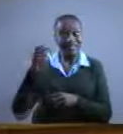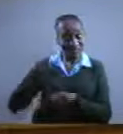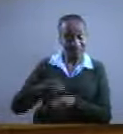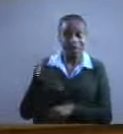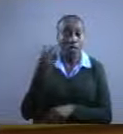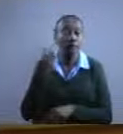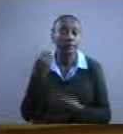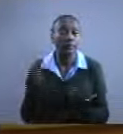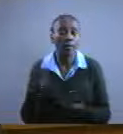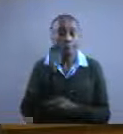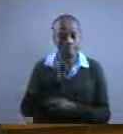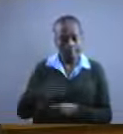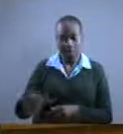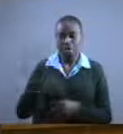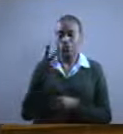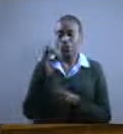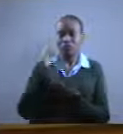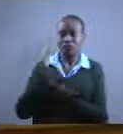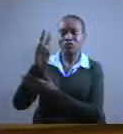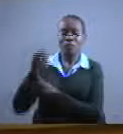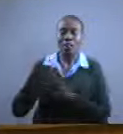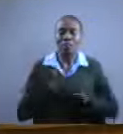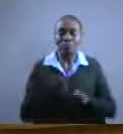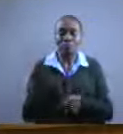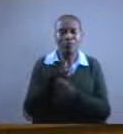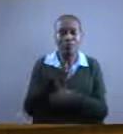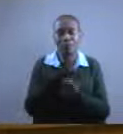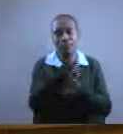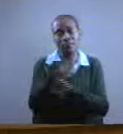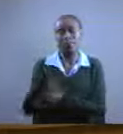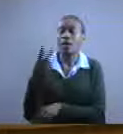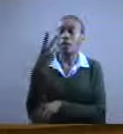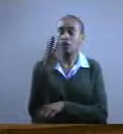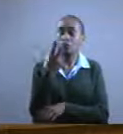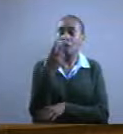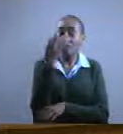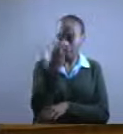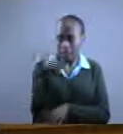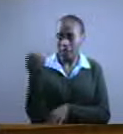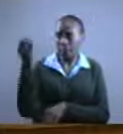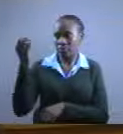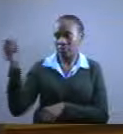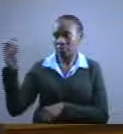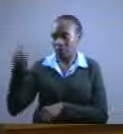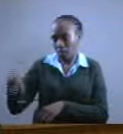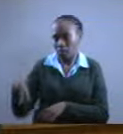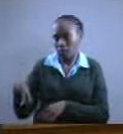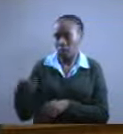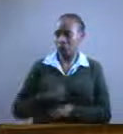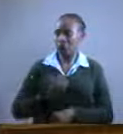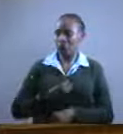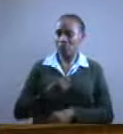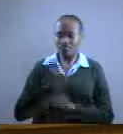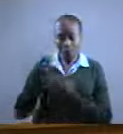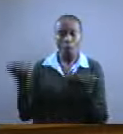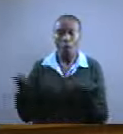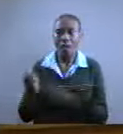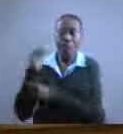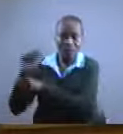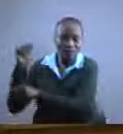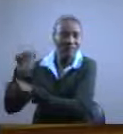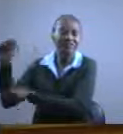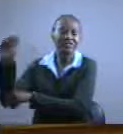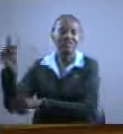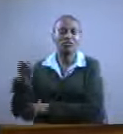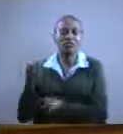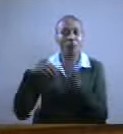So in May 2012, we led a march of 3,000 young people to COSATU's head office to stand up to the Trade Union Federation and